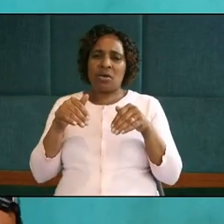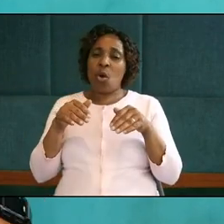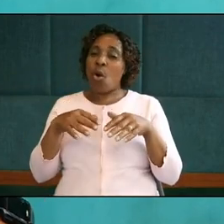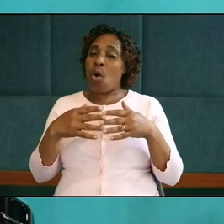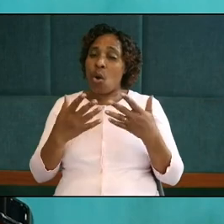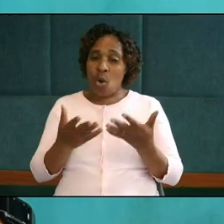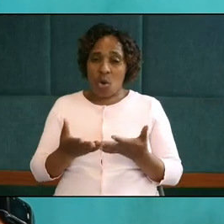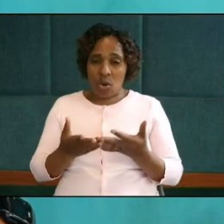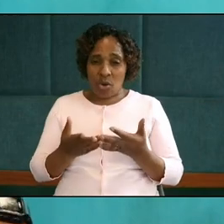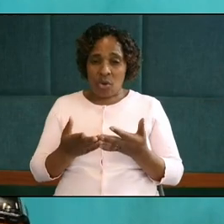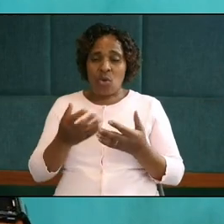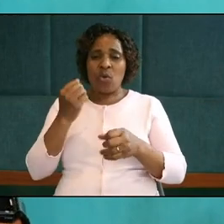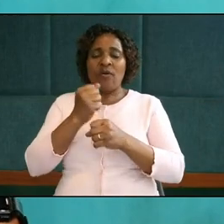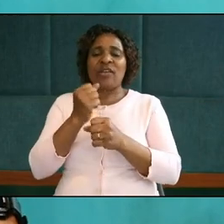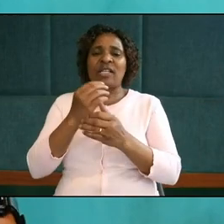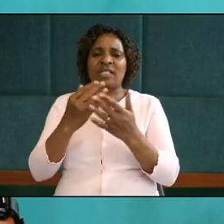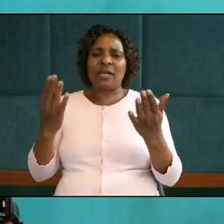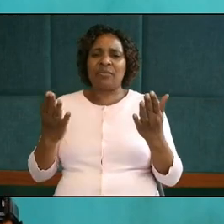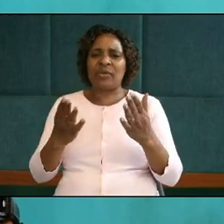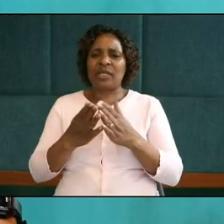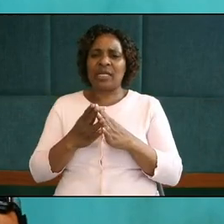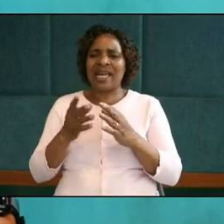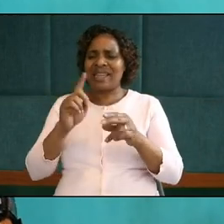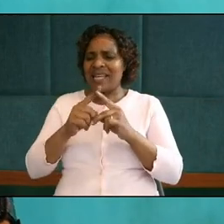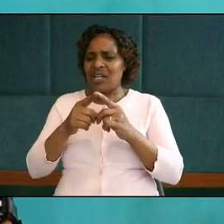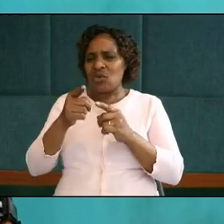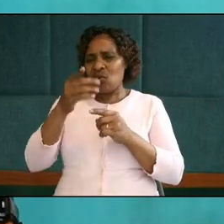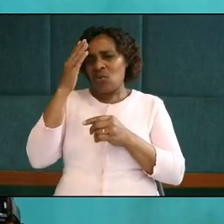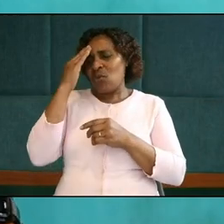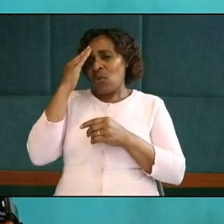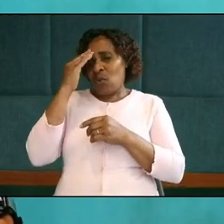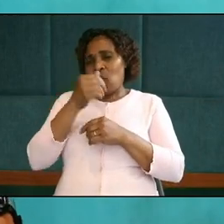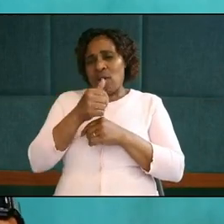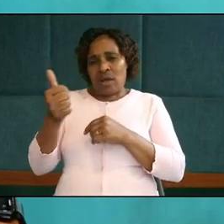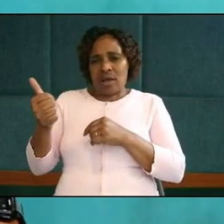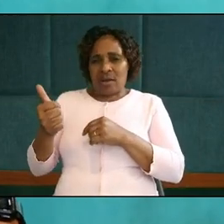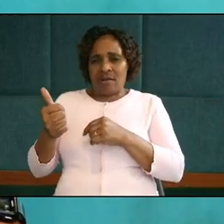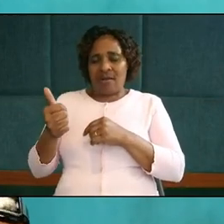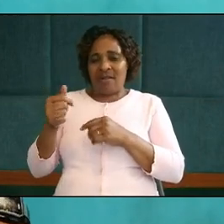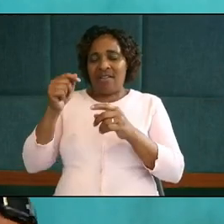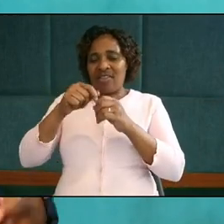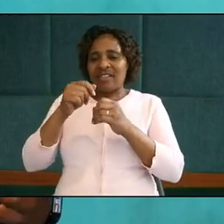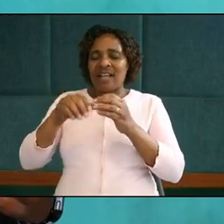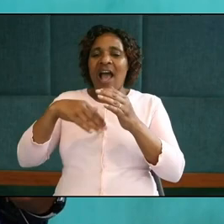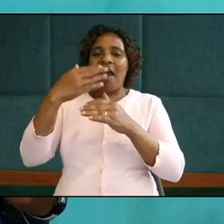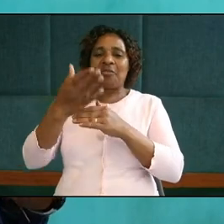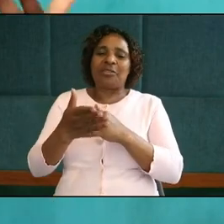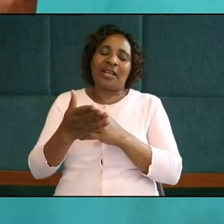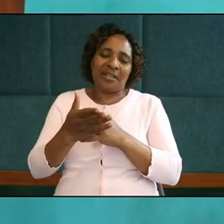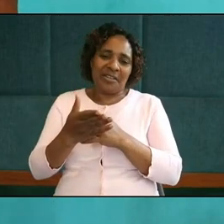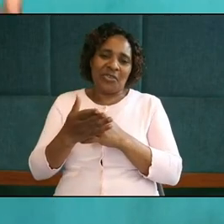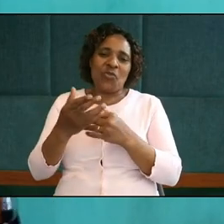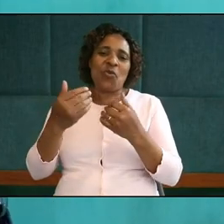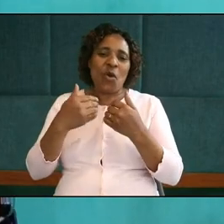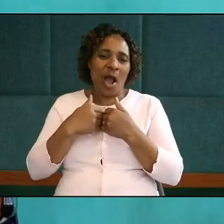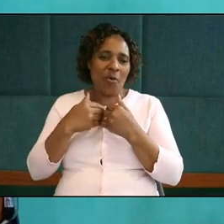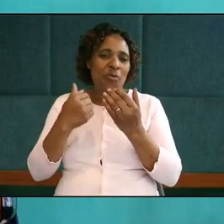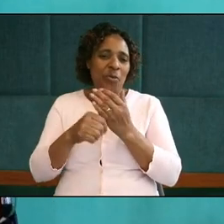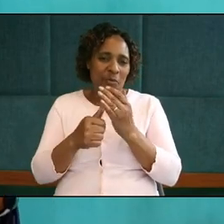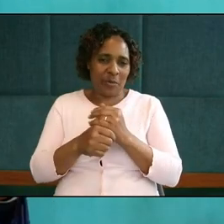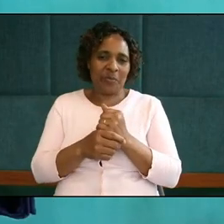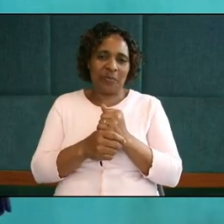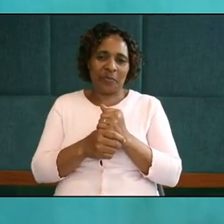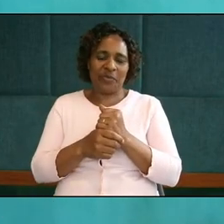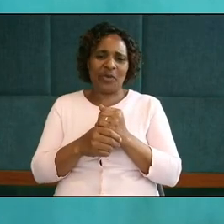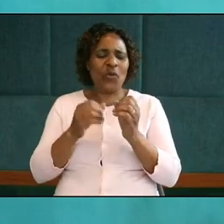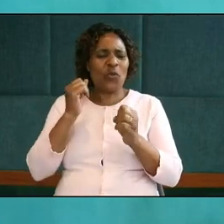Or you've done something and immediately you know that the consequences are immediate. I don't know. What would you guys